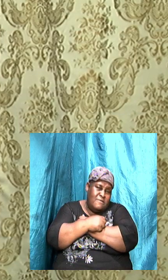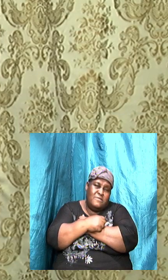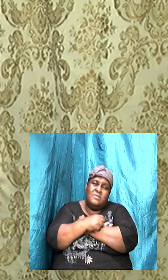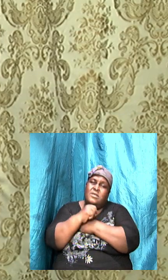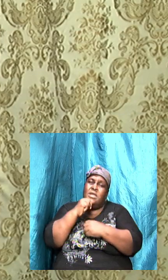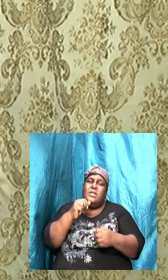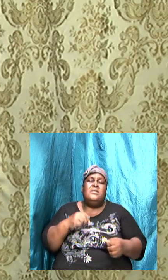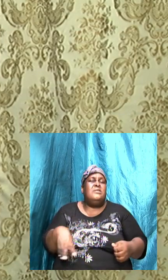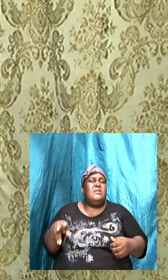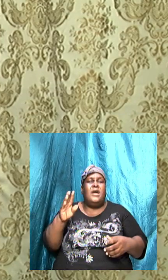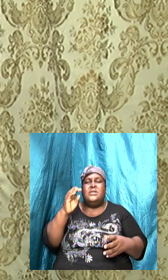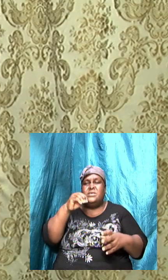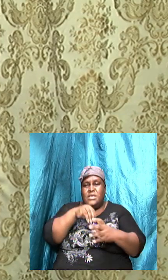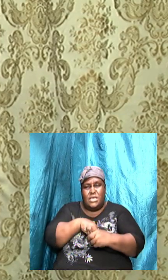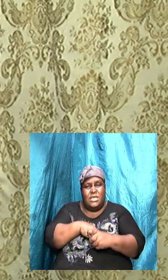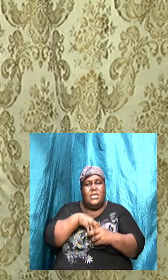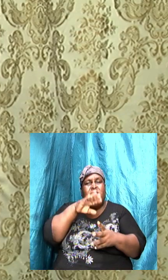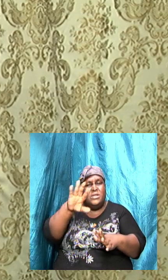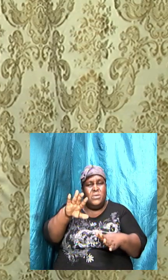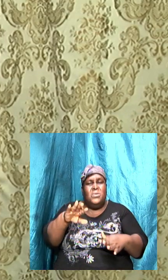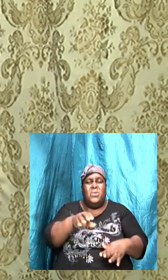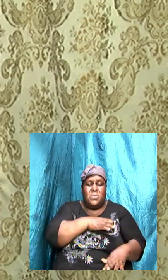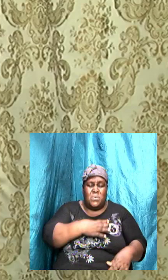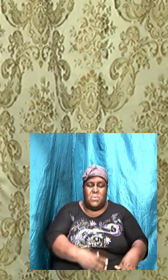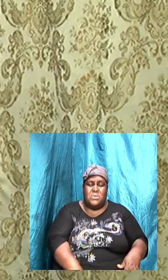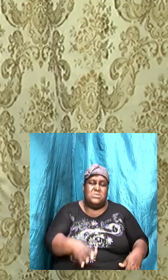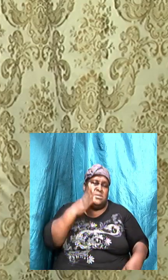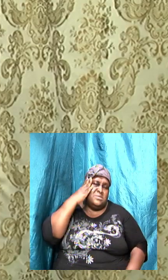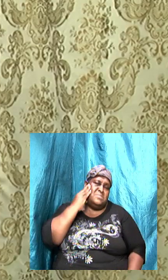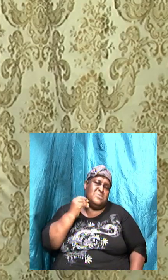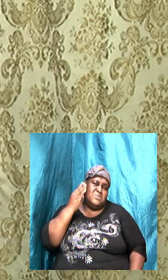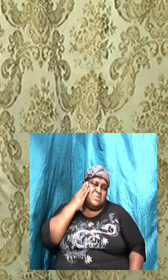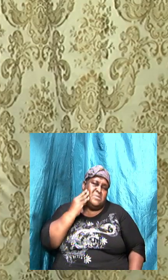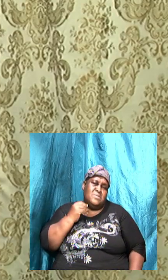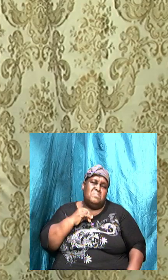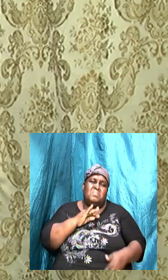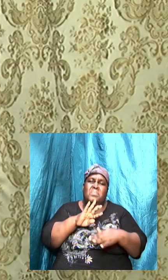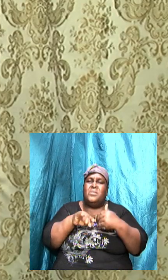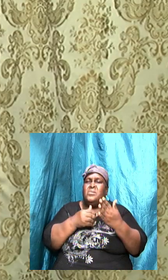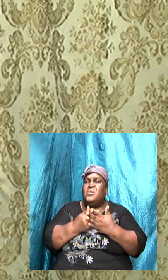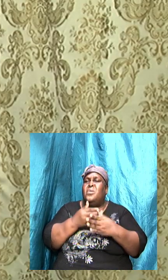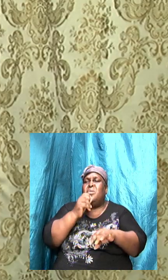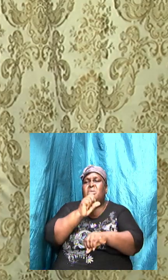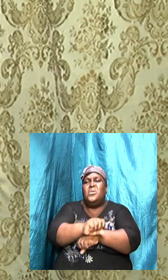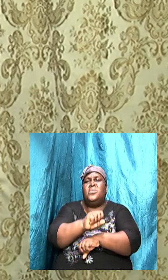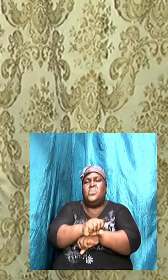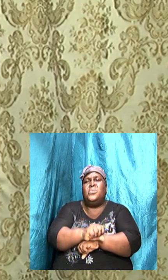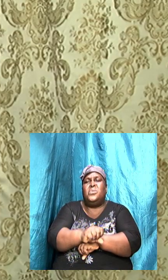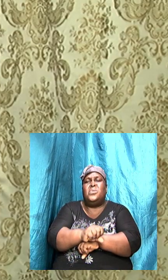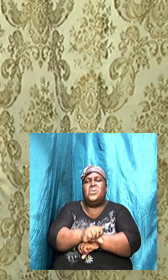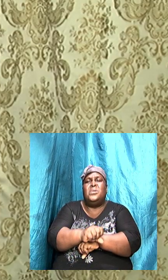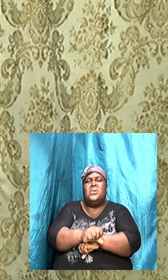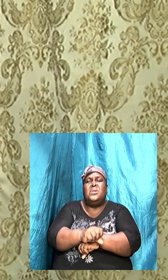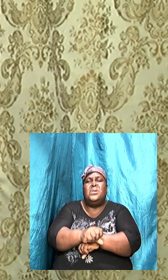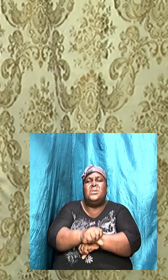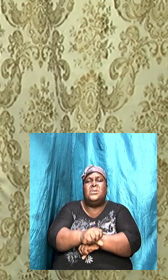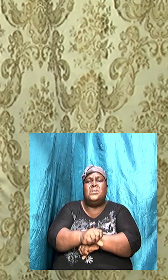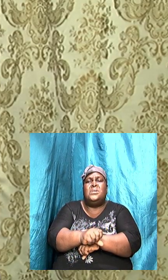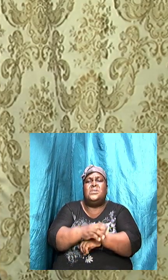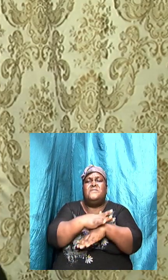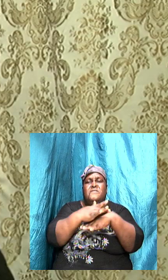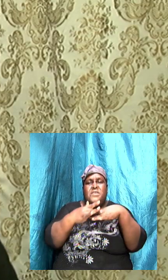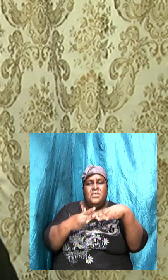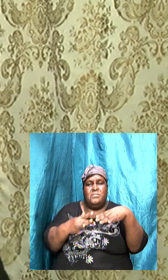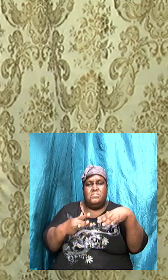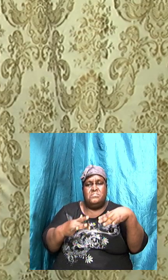part of your Christian experience, all the works essentially are in vain.